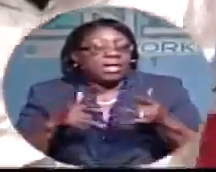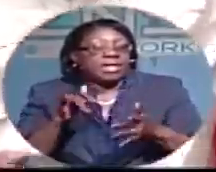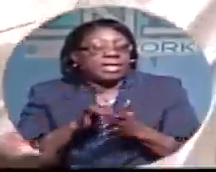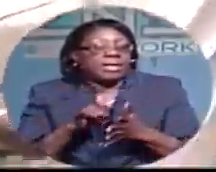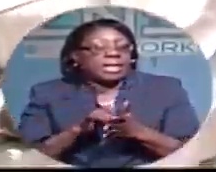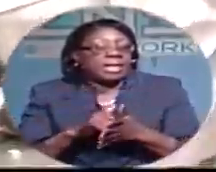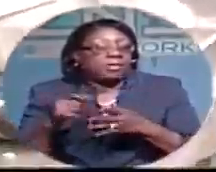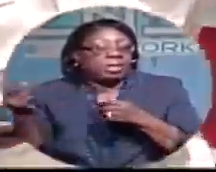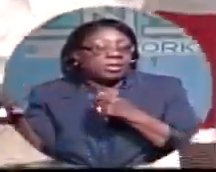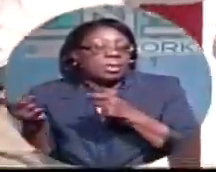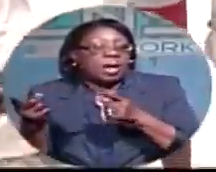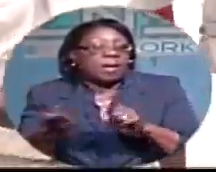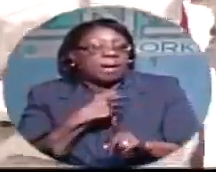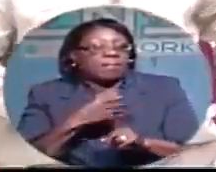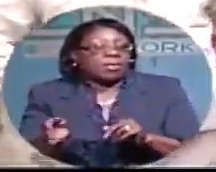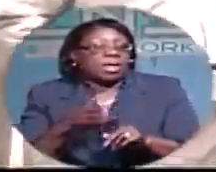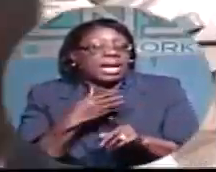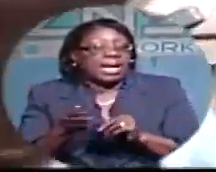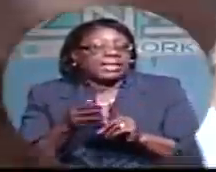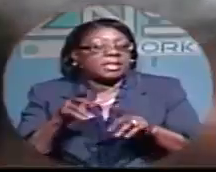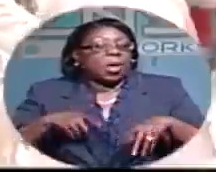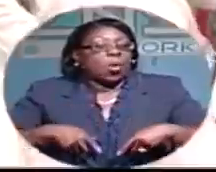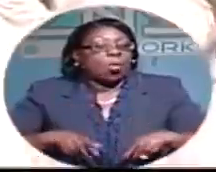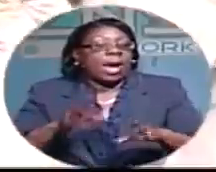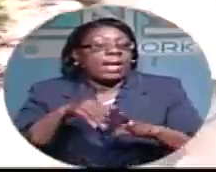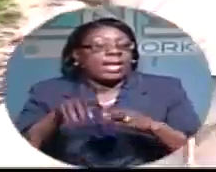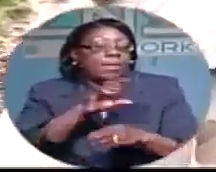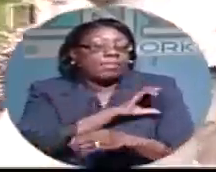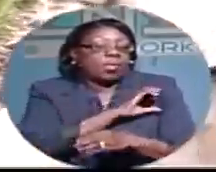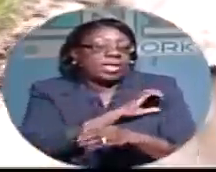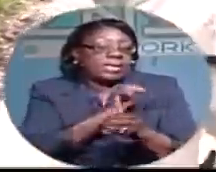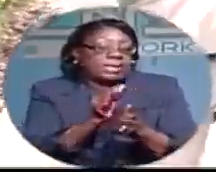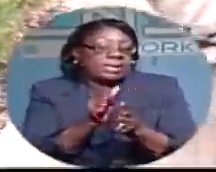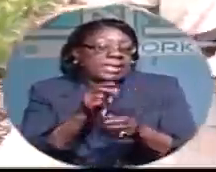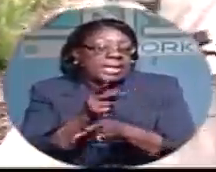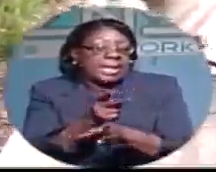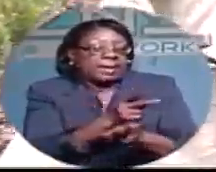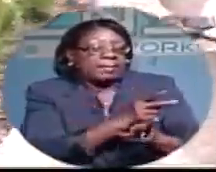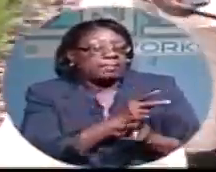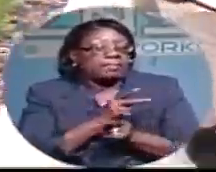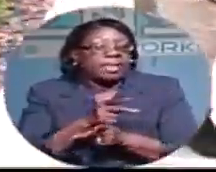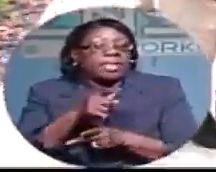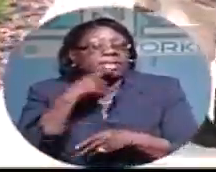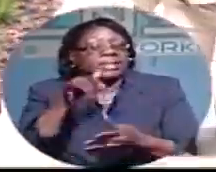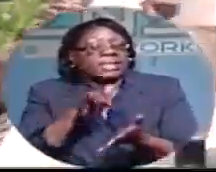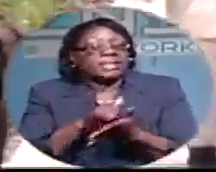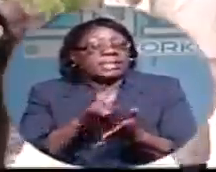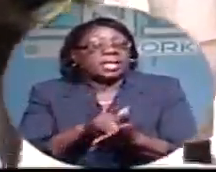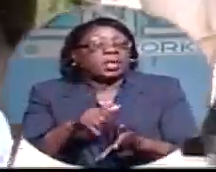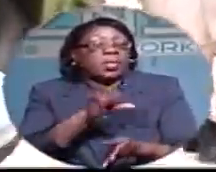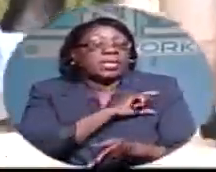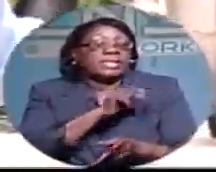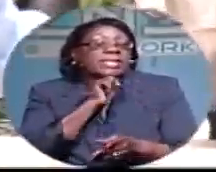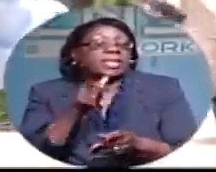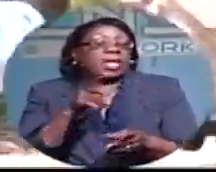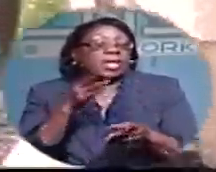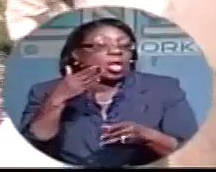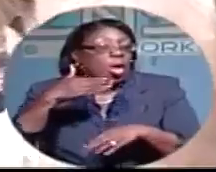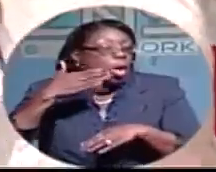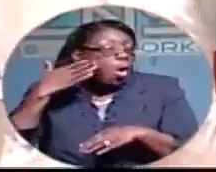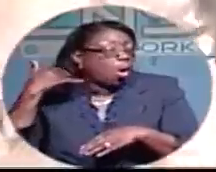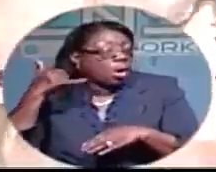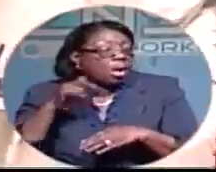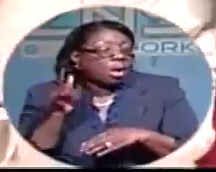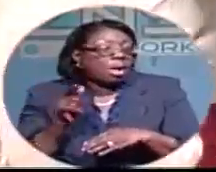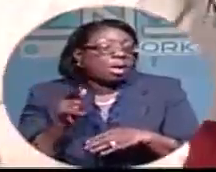while in police custody and forced to sign a record of interview. She also indicated that the police did not contact her, even though they had a number.